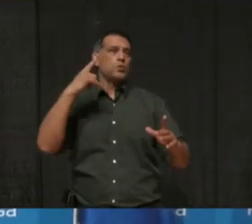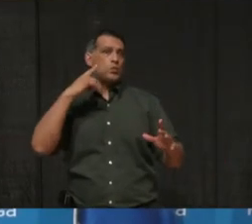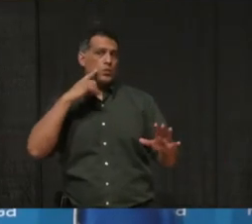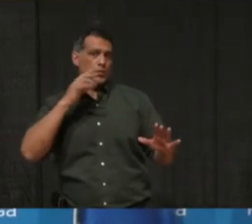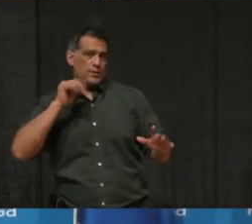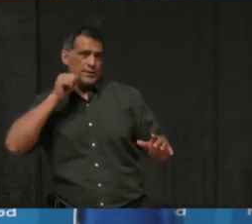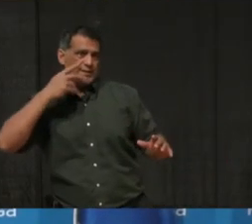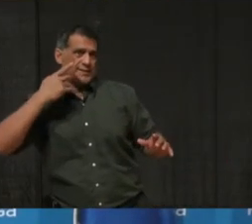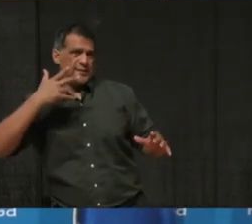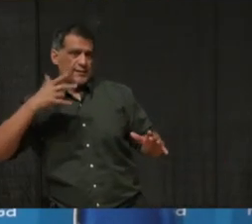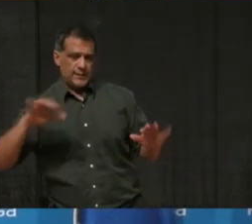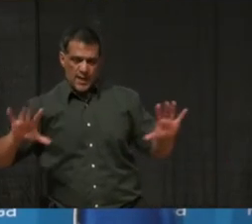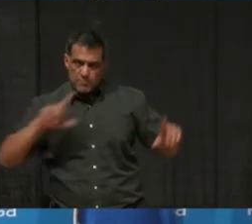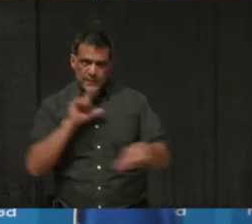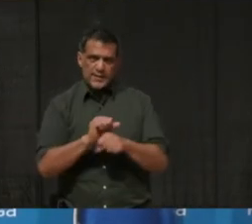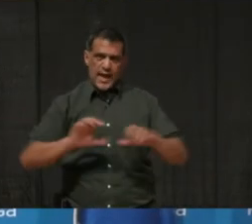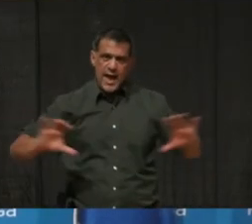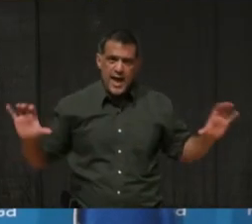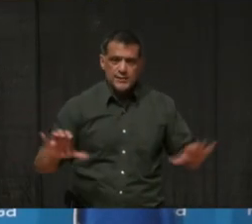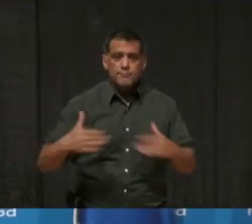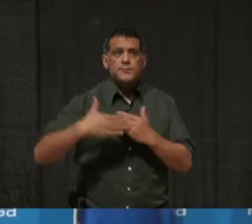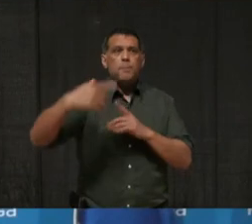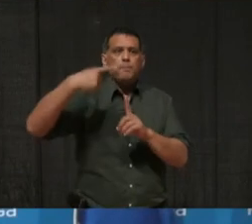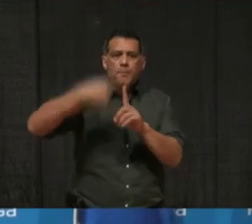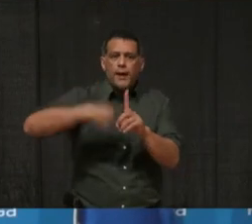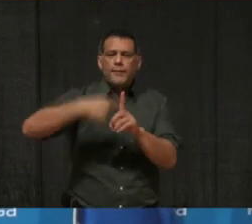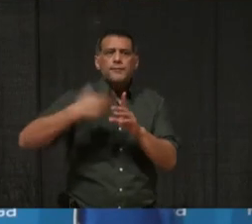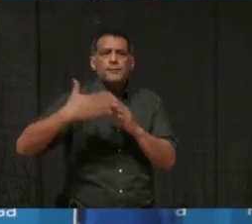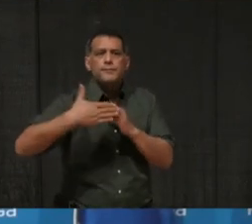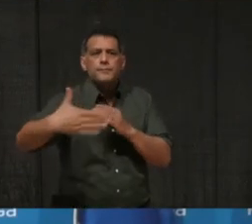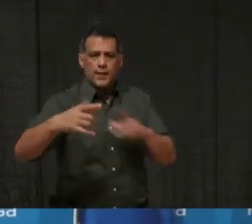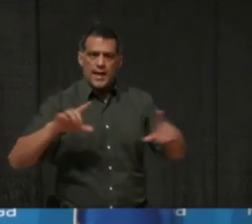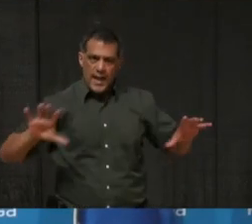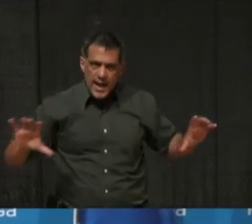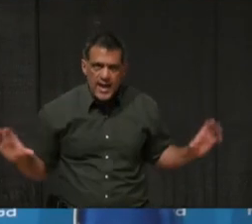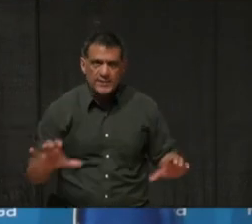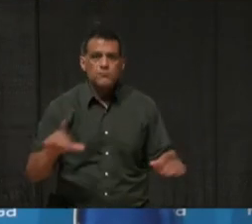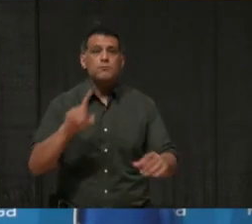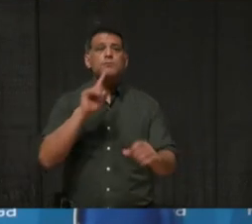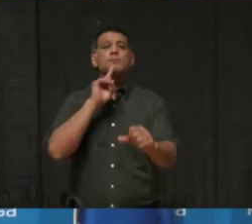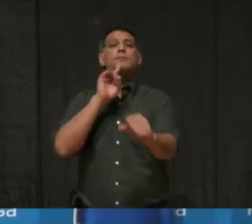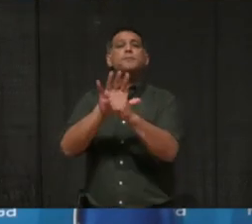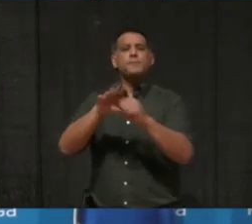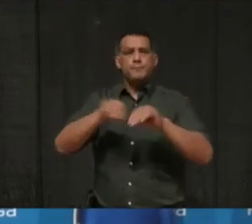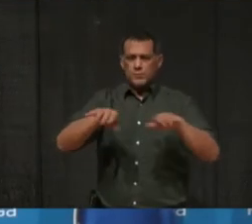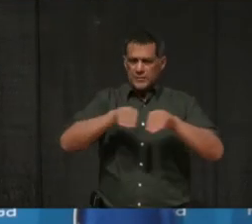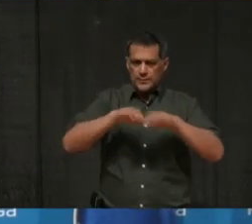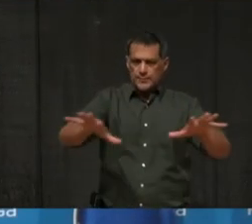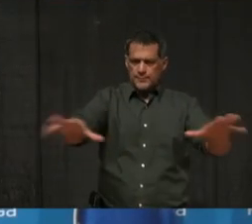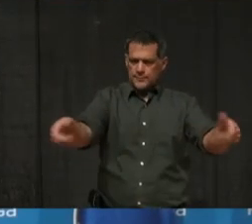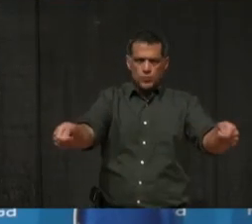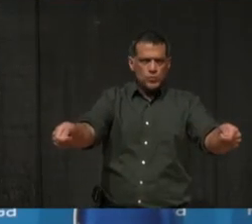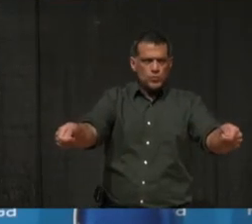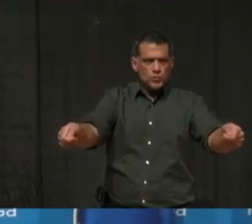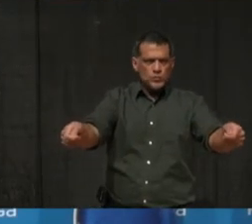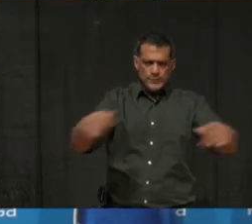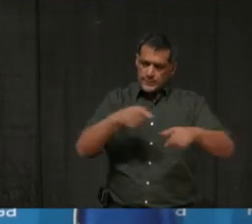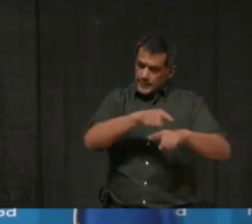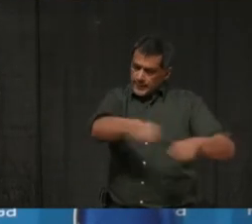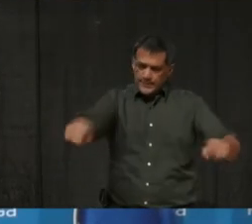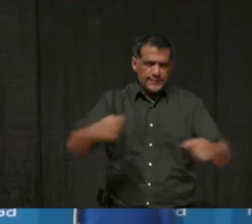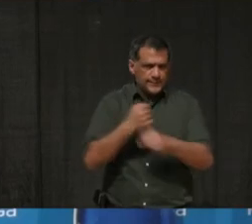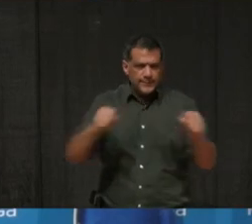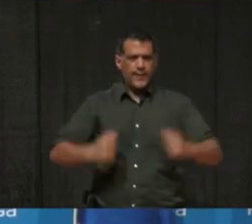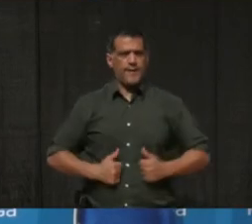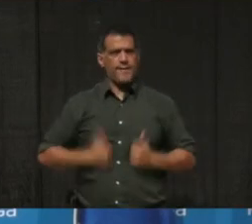weeks and months will help stop the spread of COVID-19 and will continue to save lives. We have begun